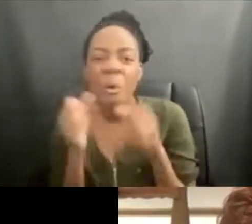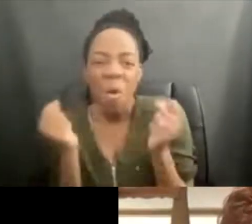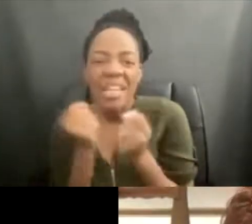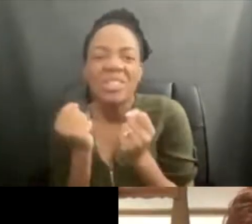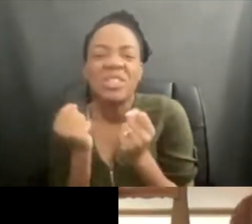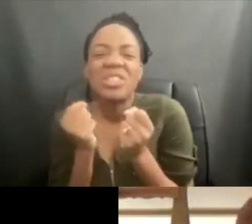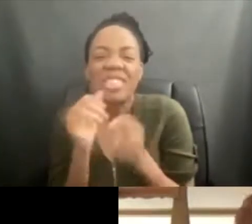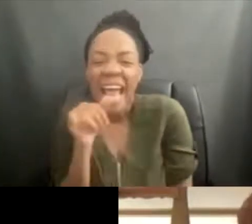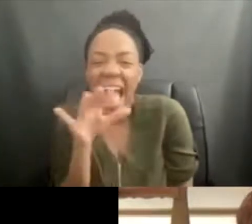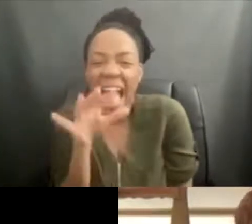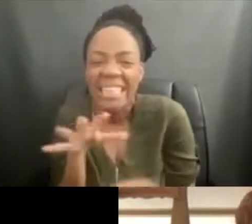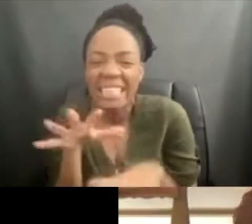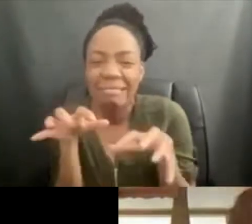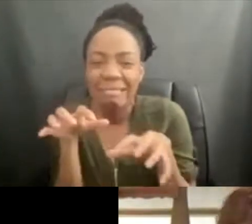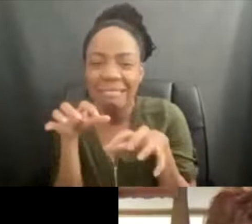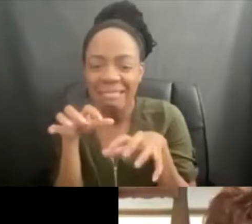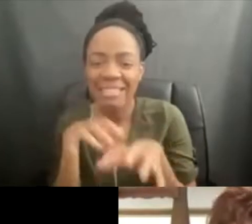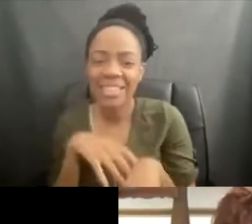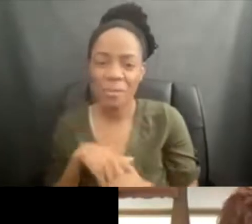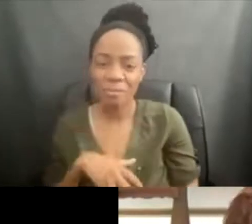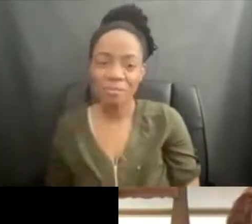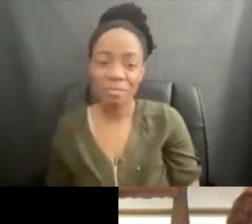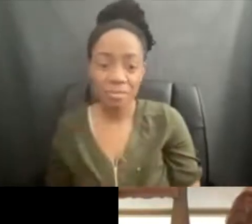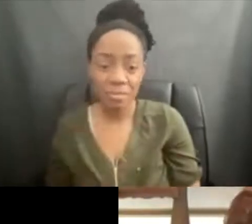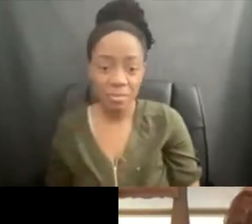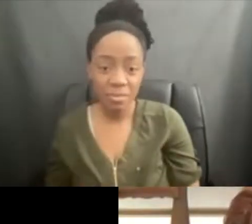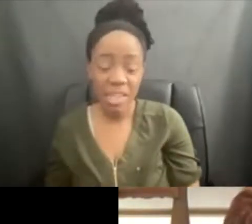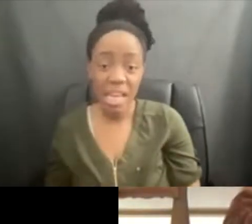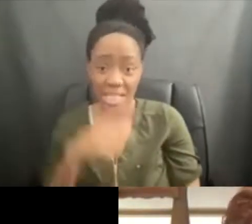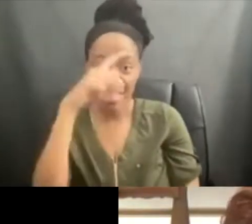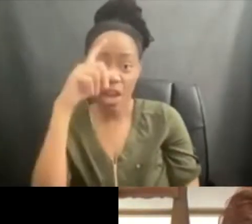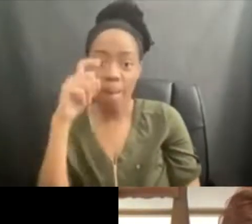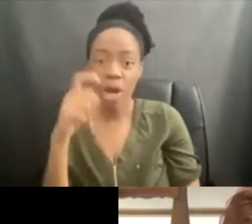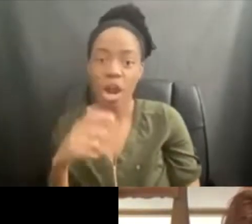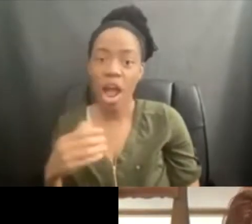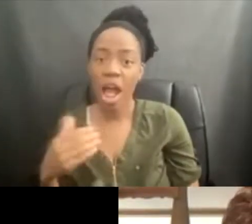icy in the winter. Yeah. And then in the summer, we had all those